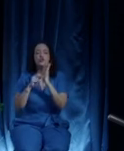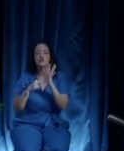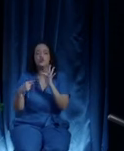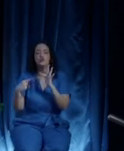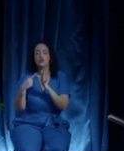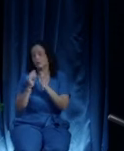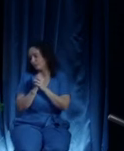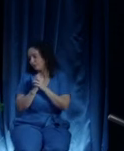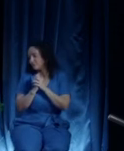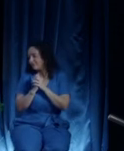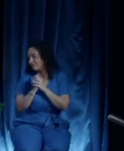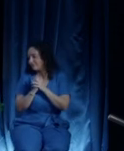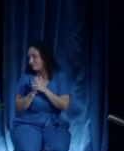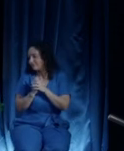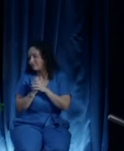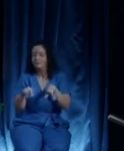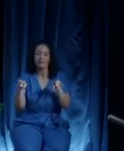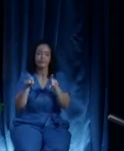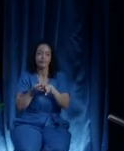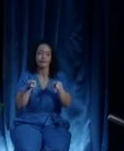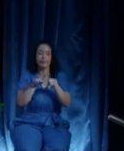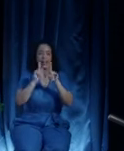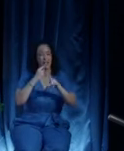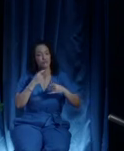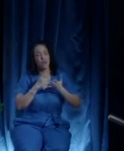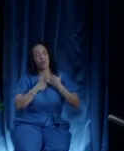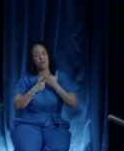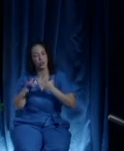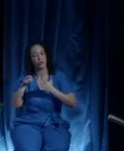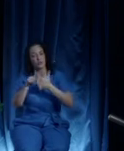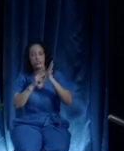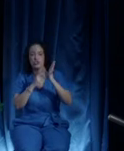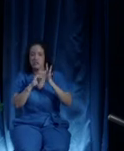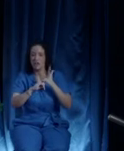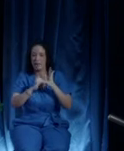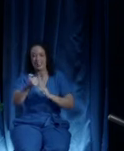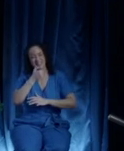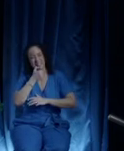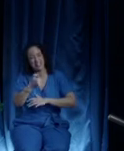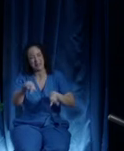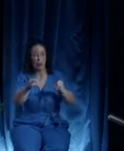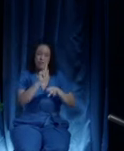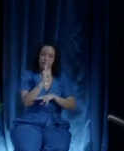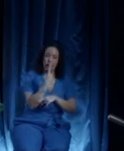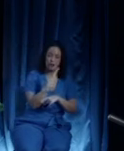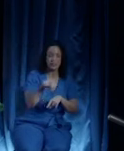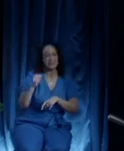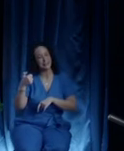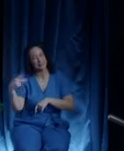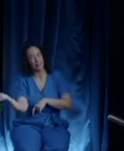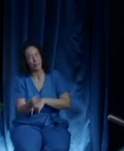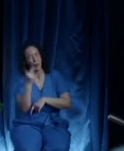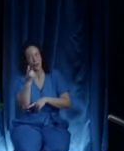we also have to refer to him as James VI. Although, can we just call him James to keep things simple?